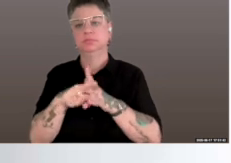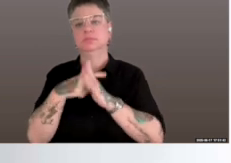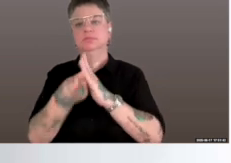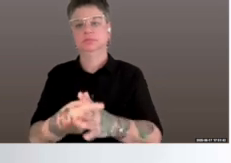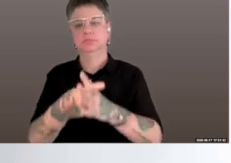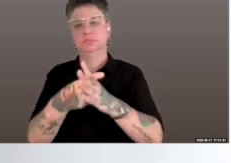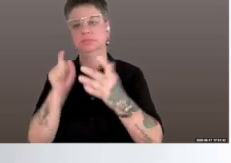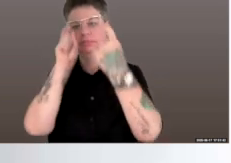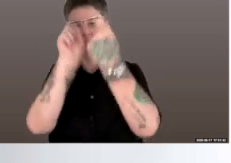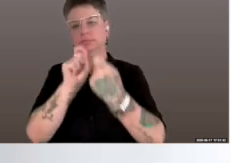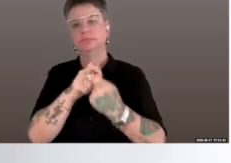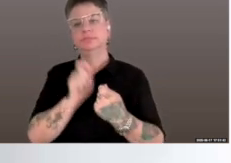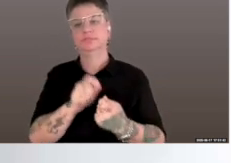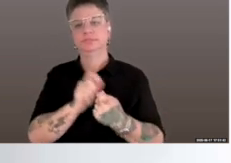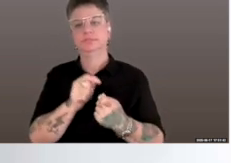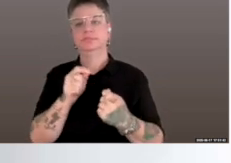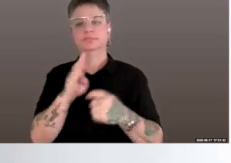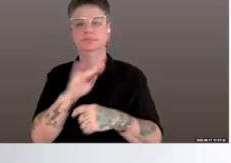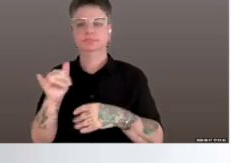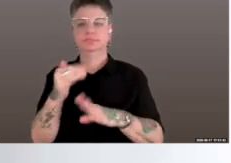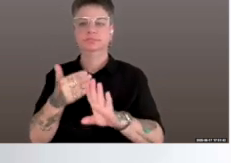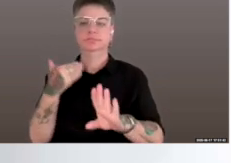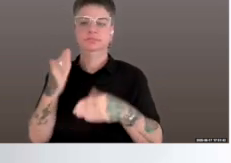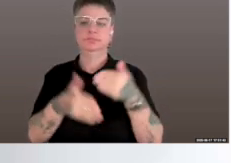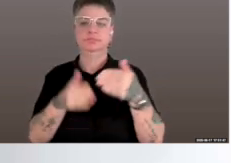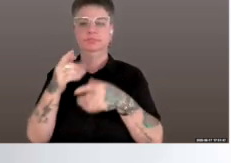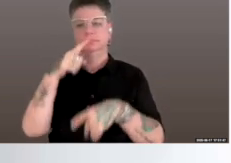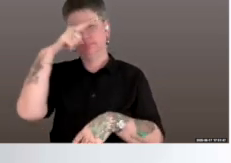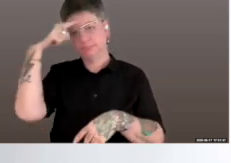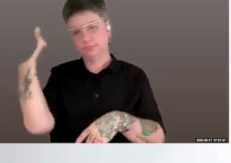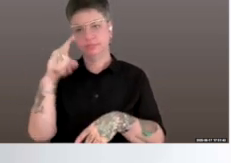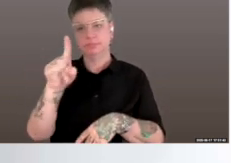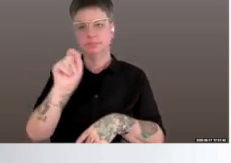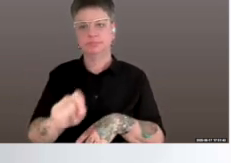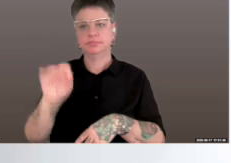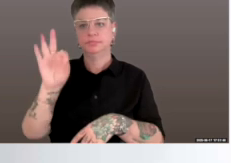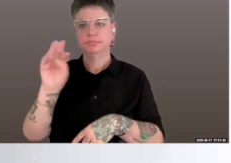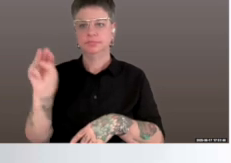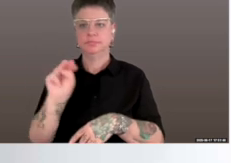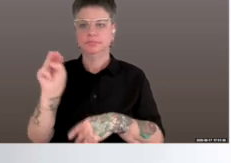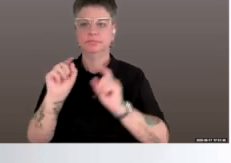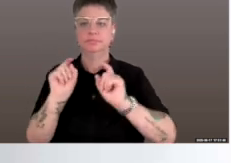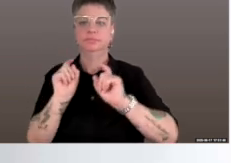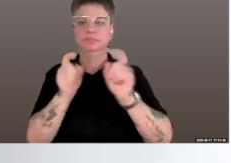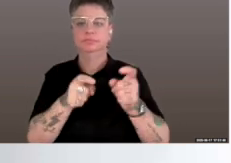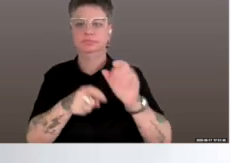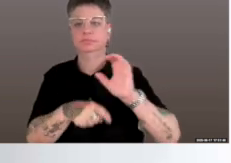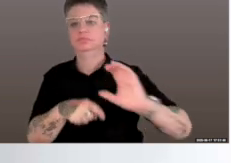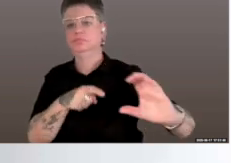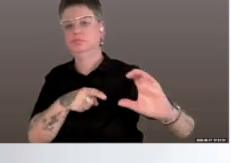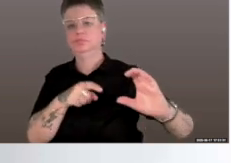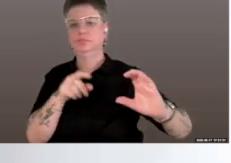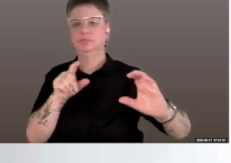dedicated to bringing more nonprofit and community-based organizations into the fold to support communities in learning about